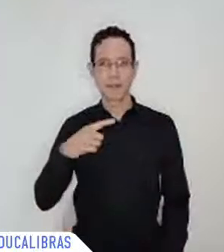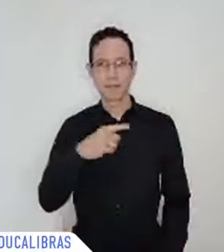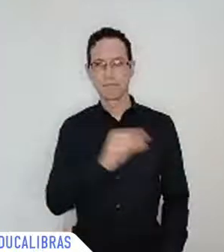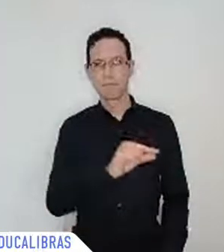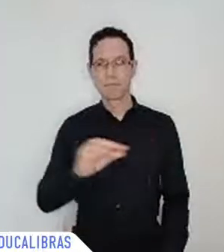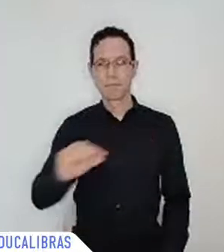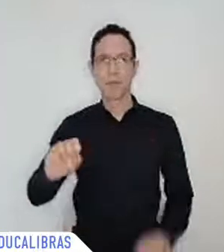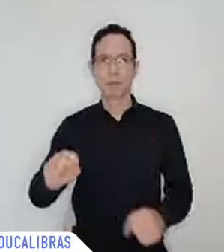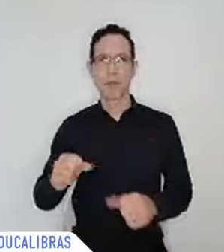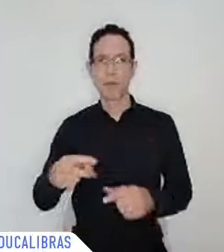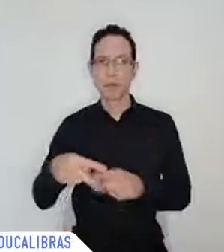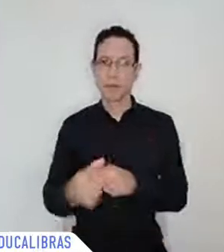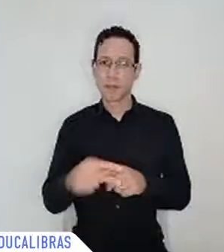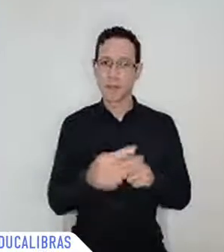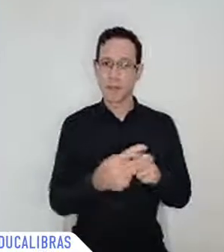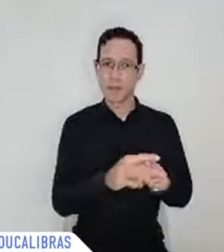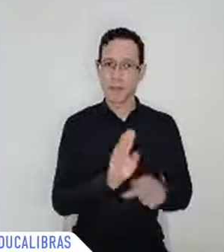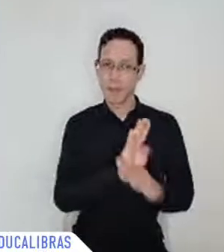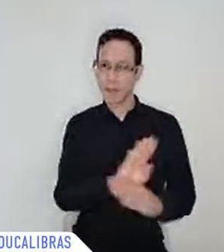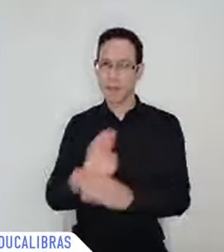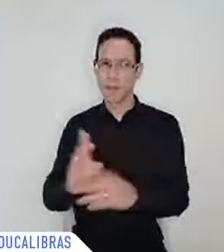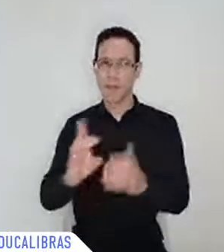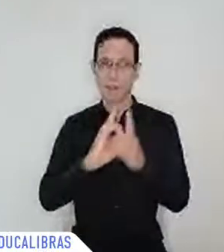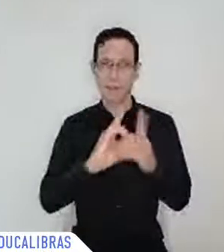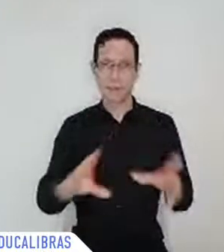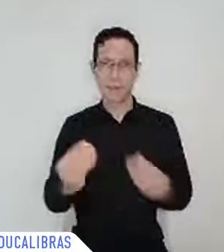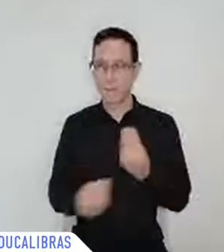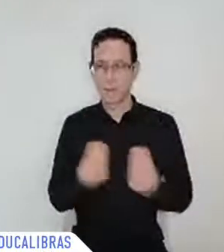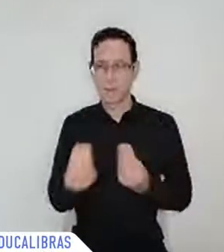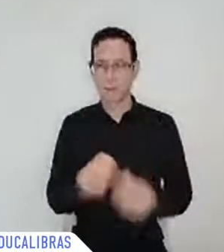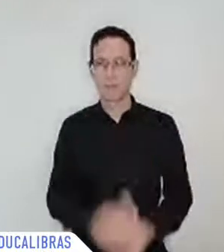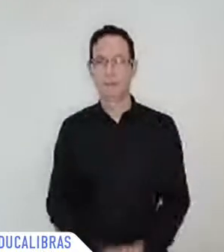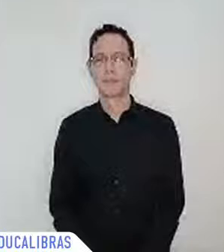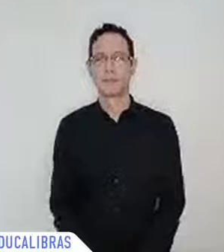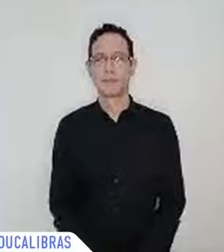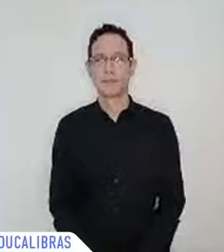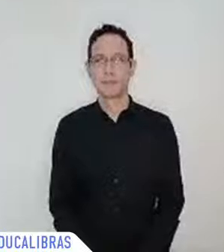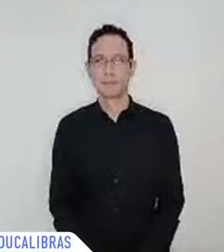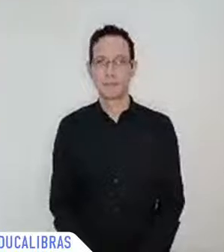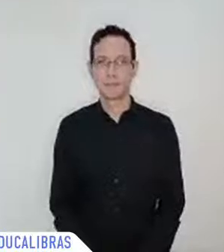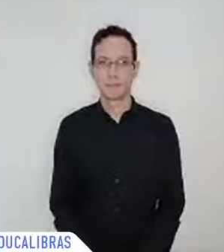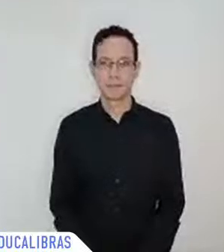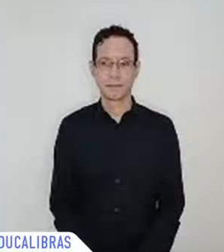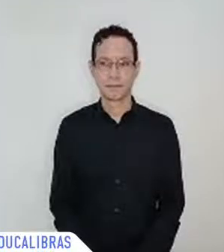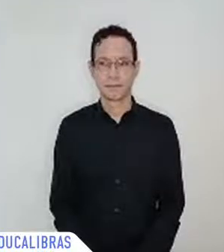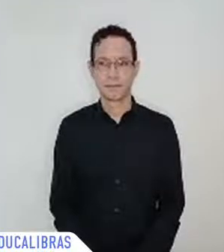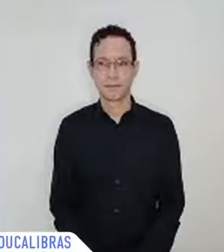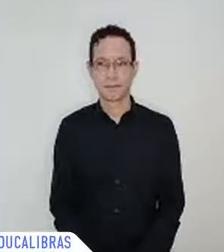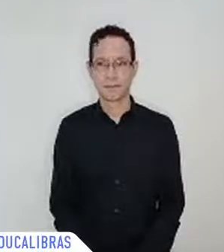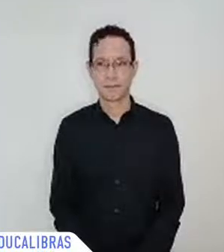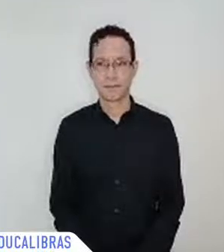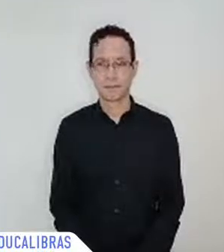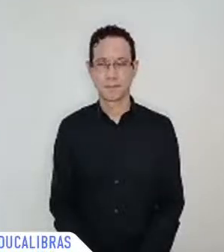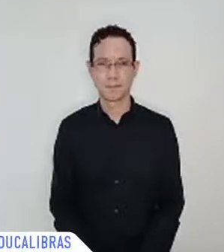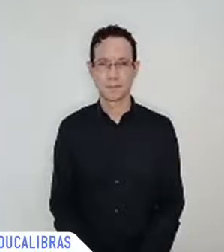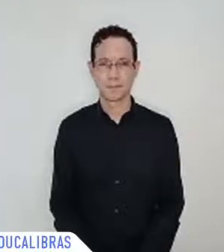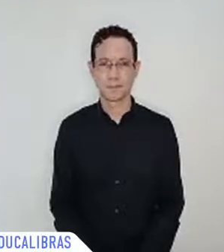about, and which are very, very negative for, prejudicial